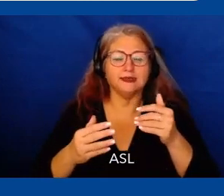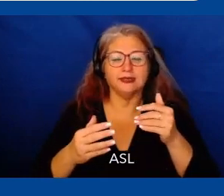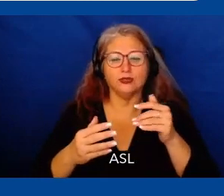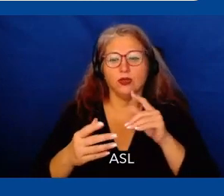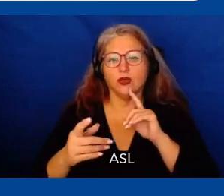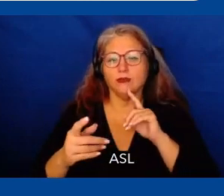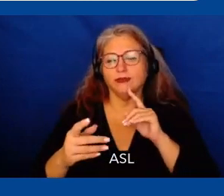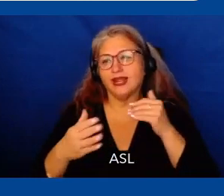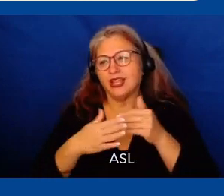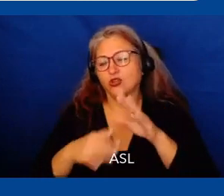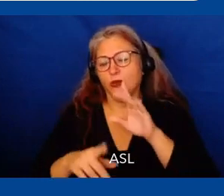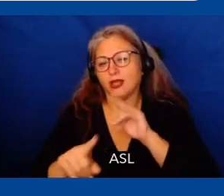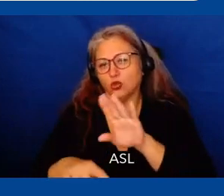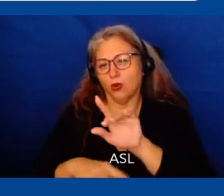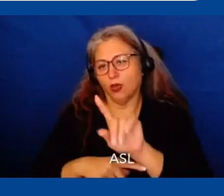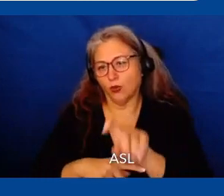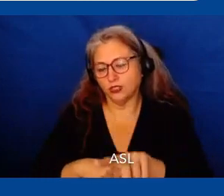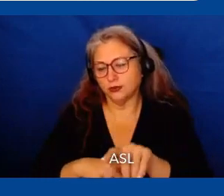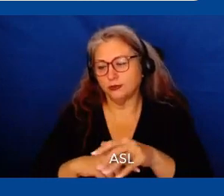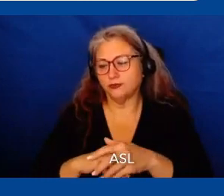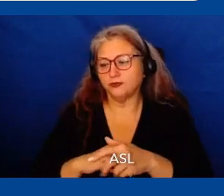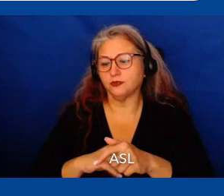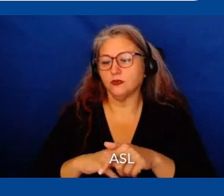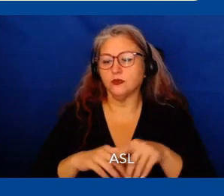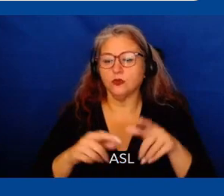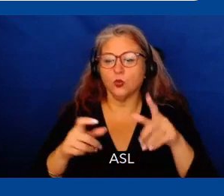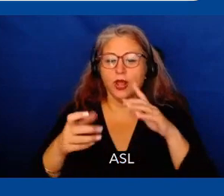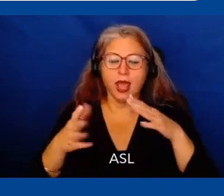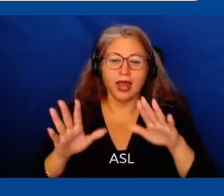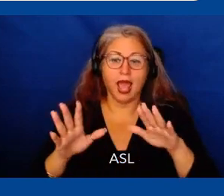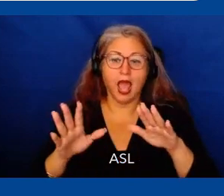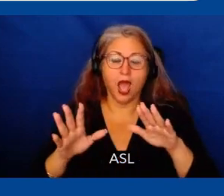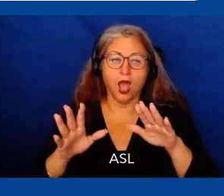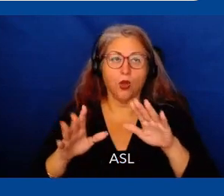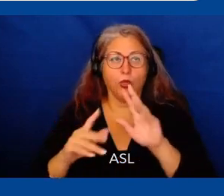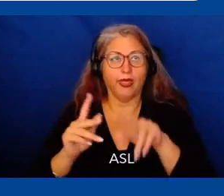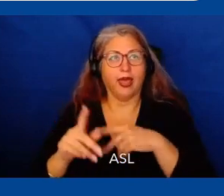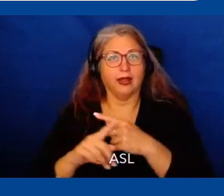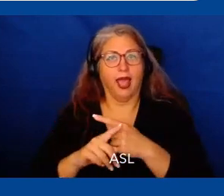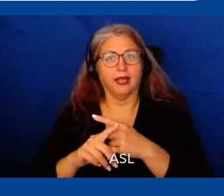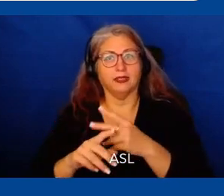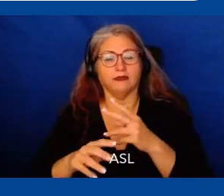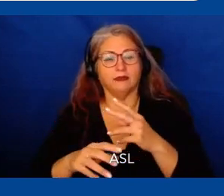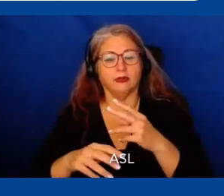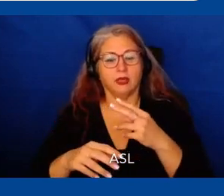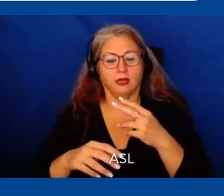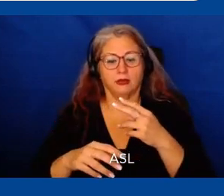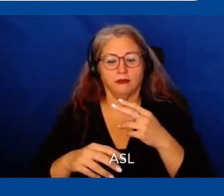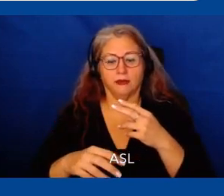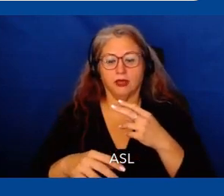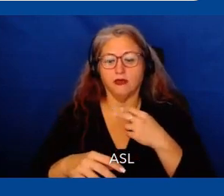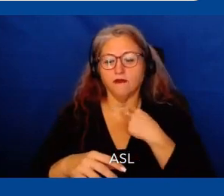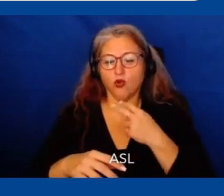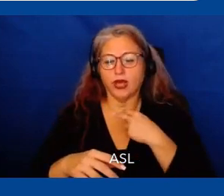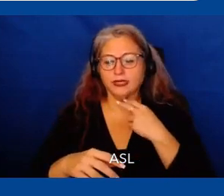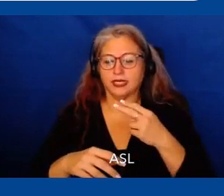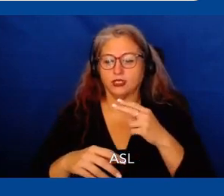question, to allow the kinds of voices to come forward that